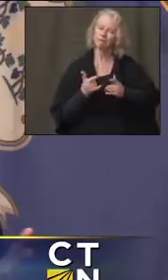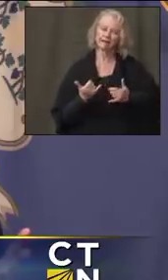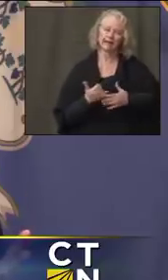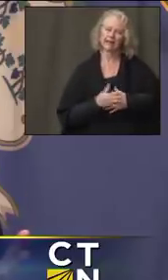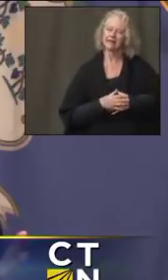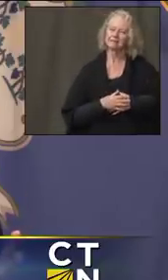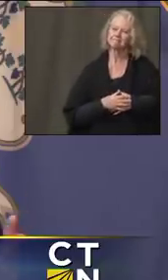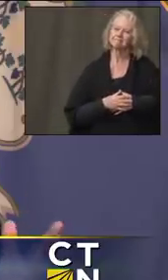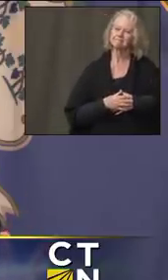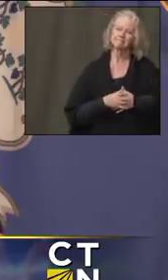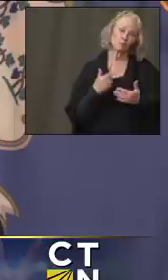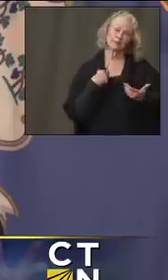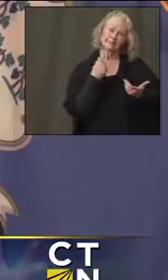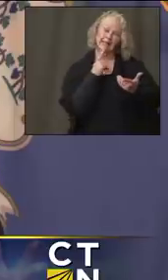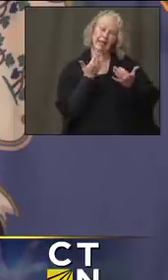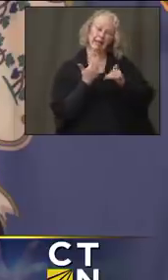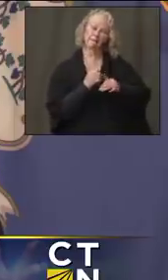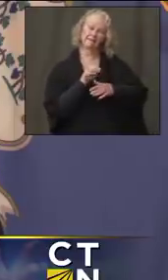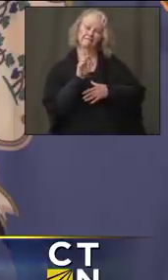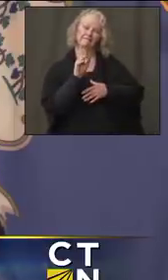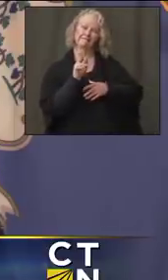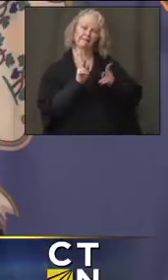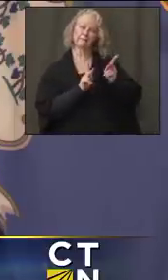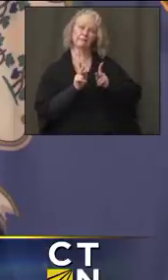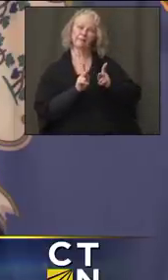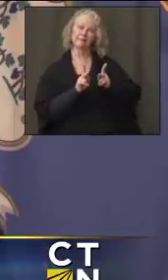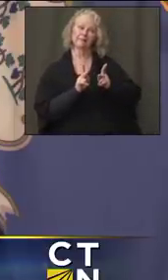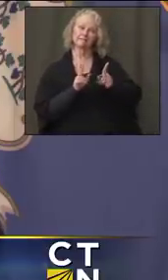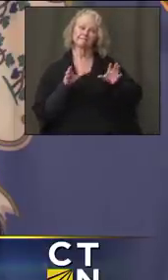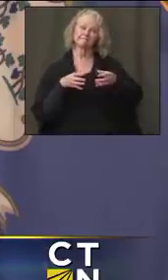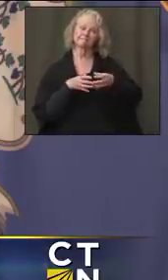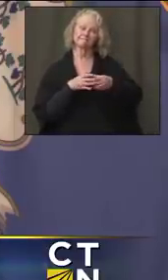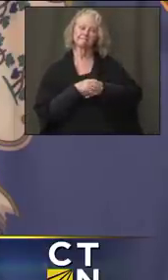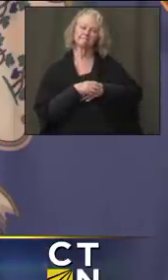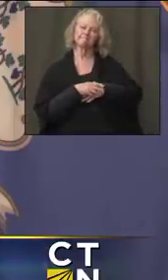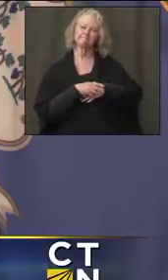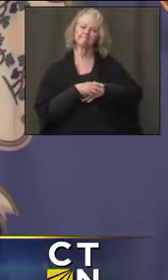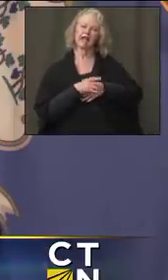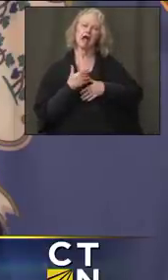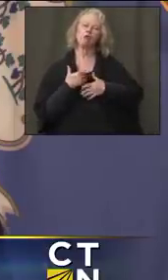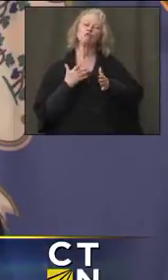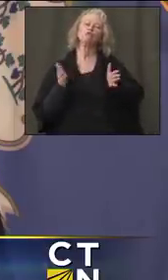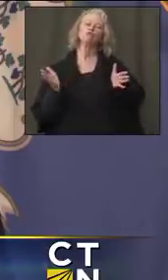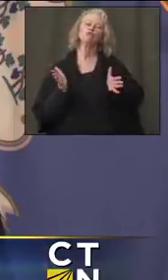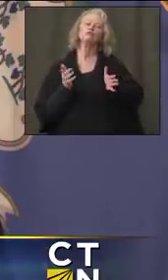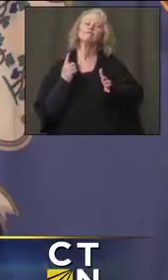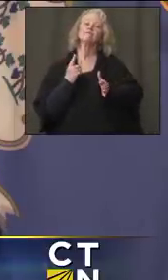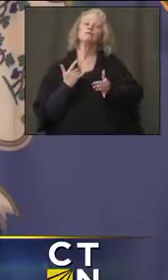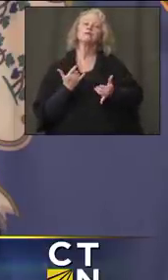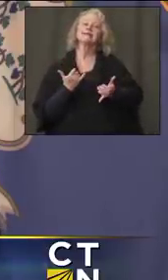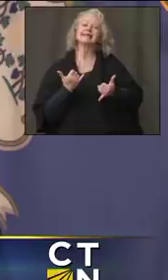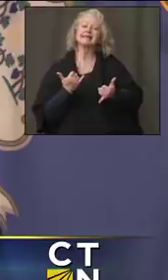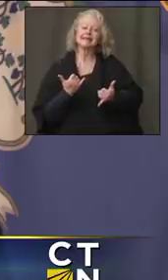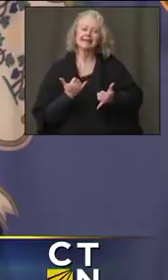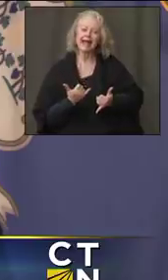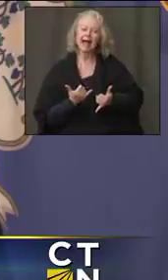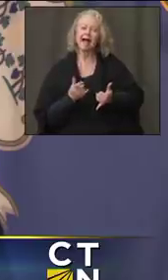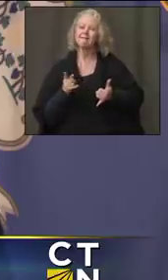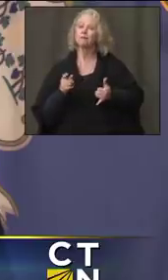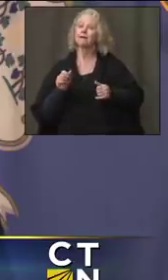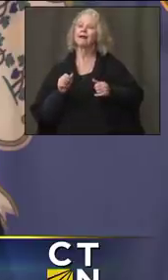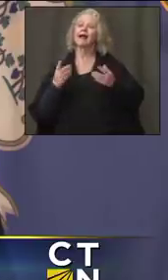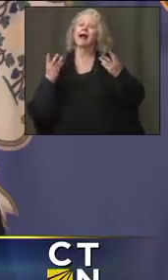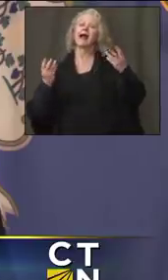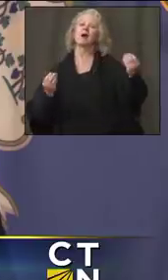have a limit of 50 people in these religious institutions. I encourage them for now, anything you can do outside is